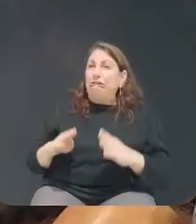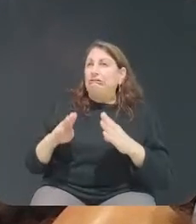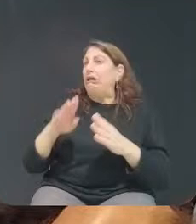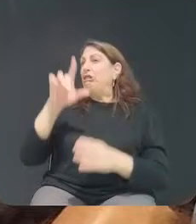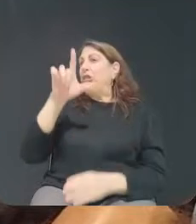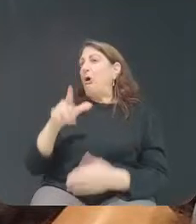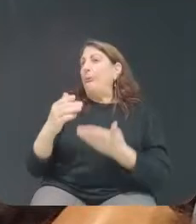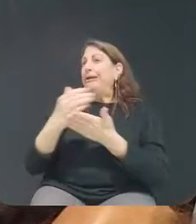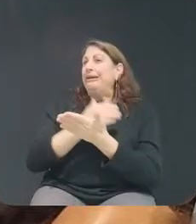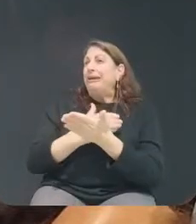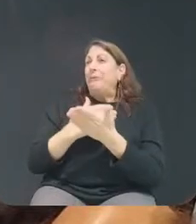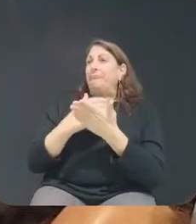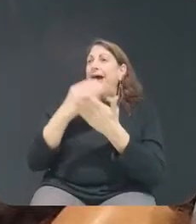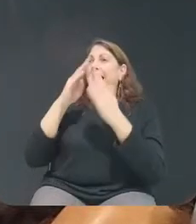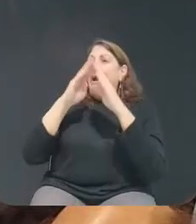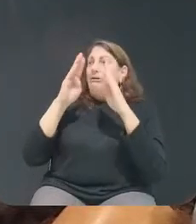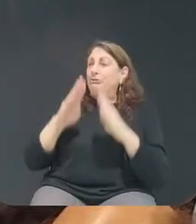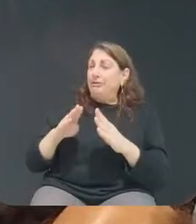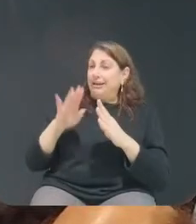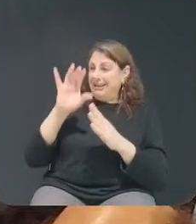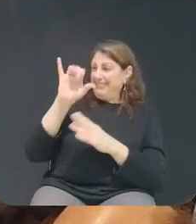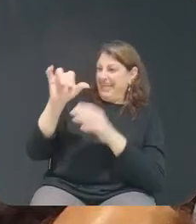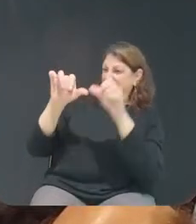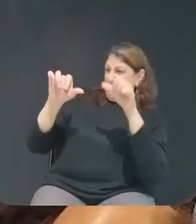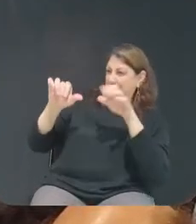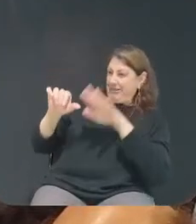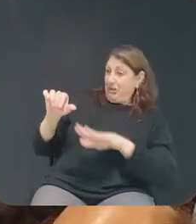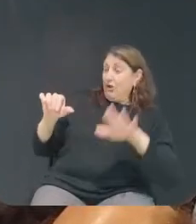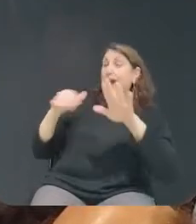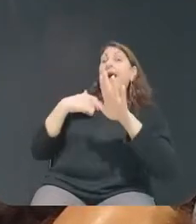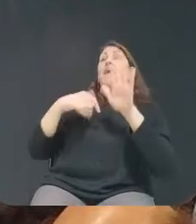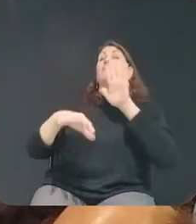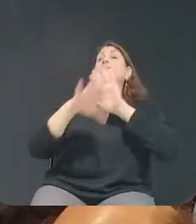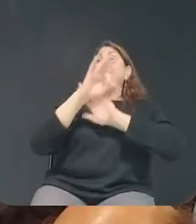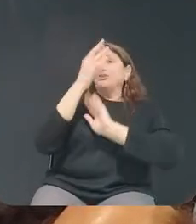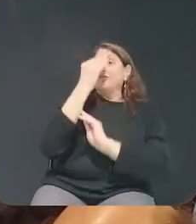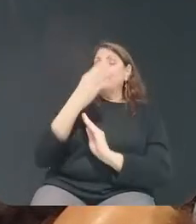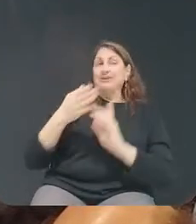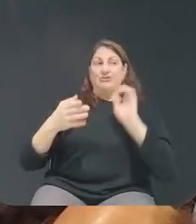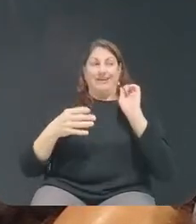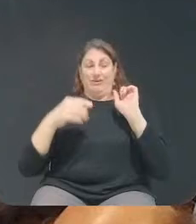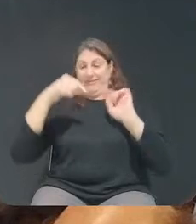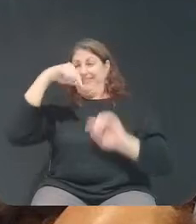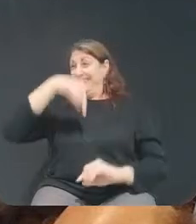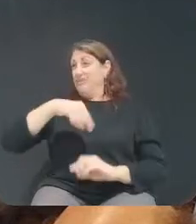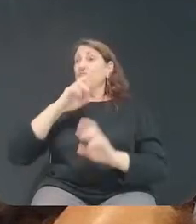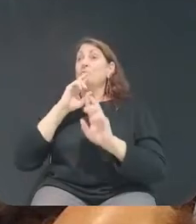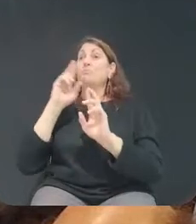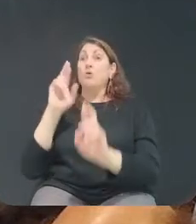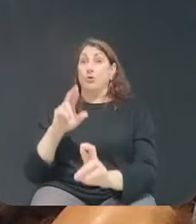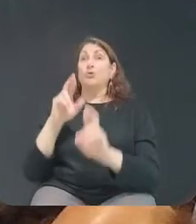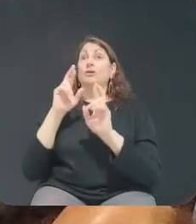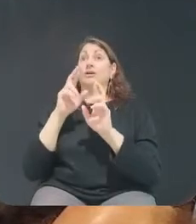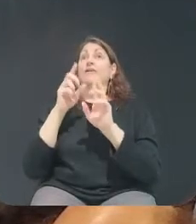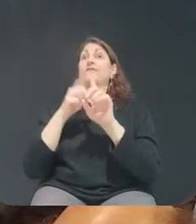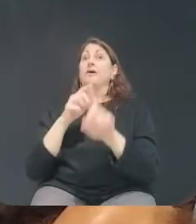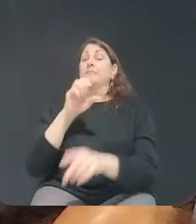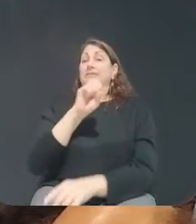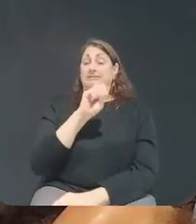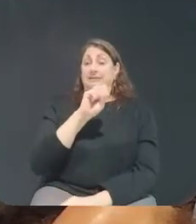Road area at this time, and found some clues in this report published by the Skid Road Community Council in